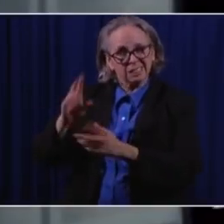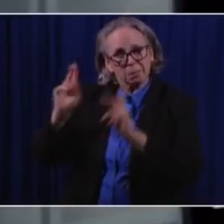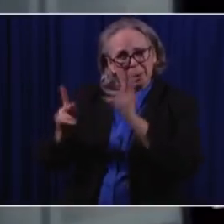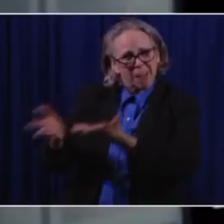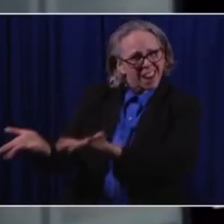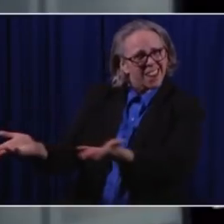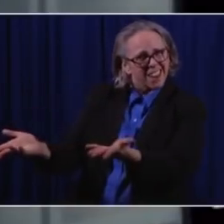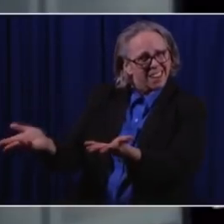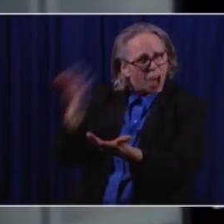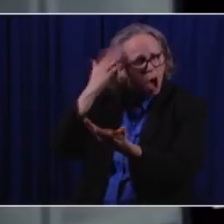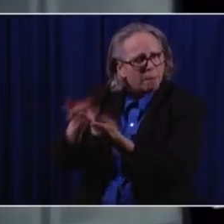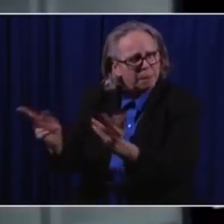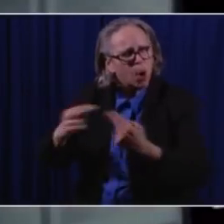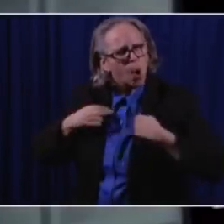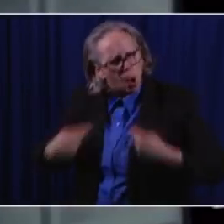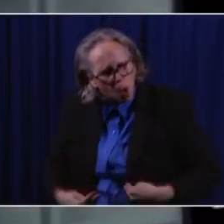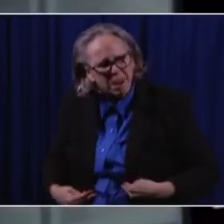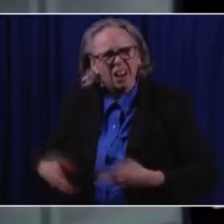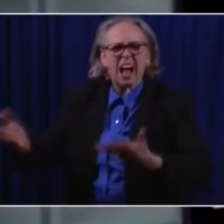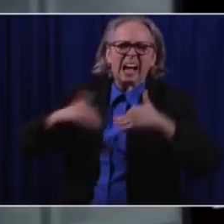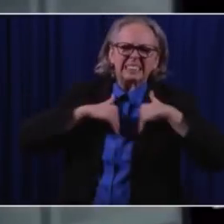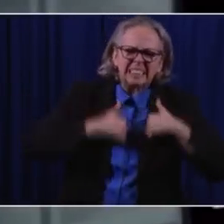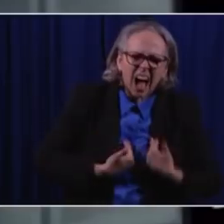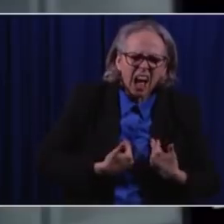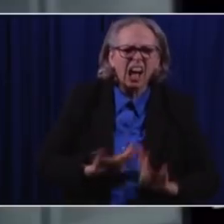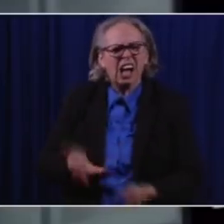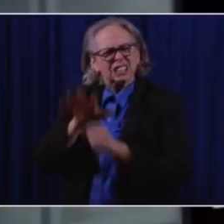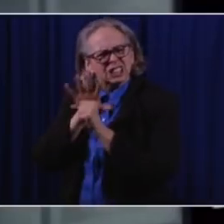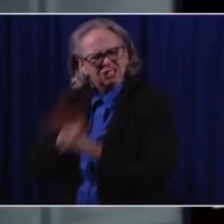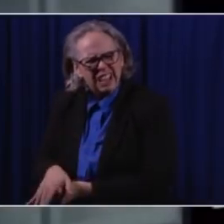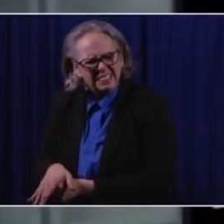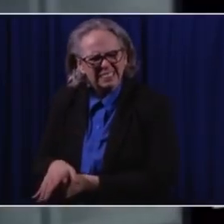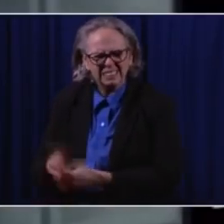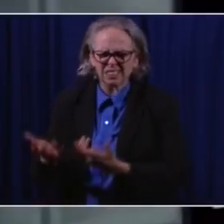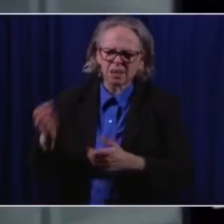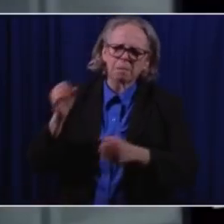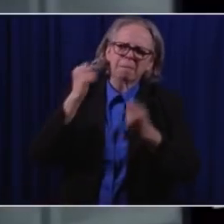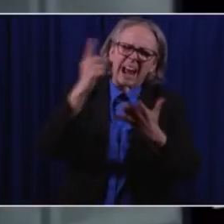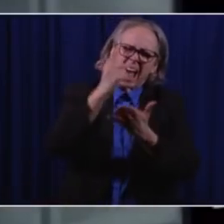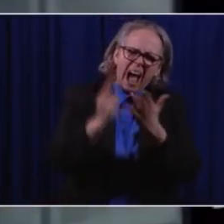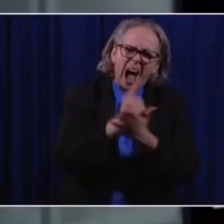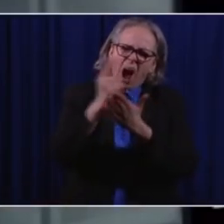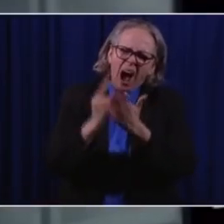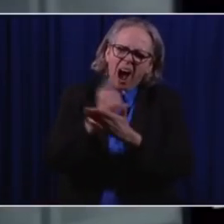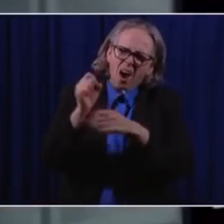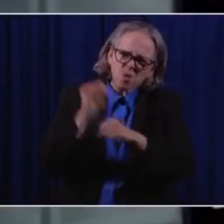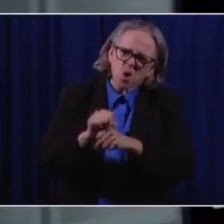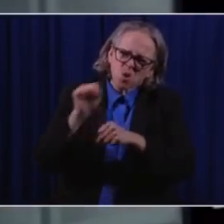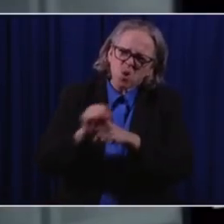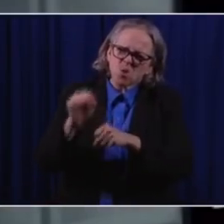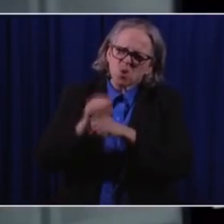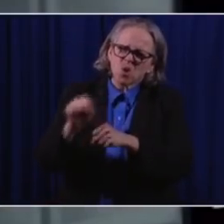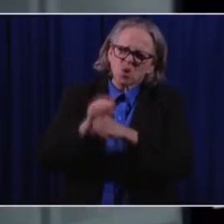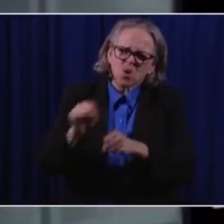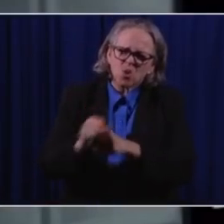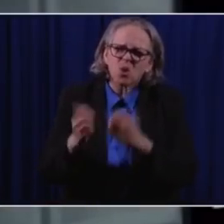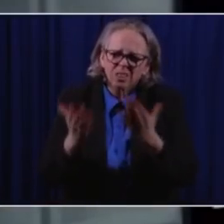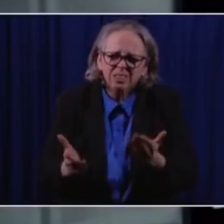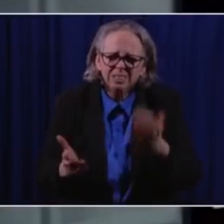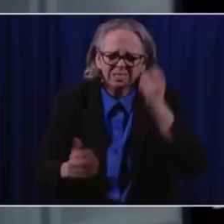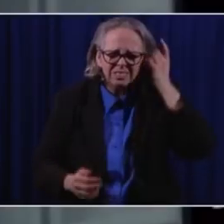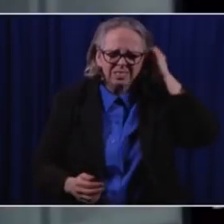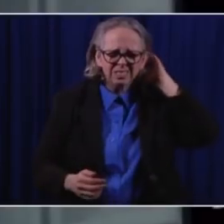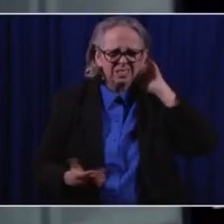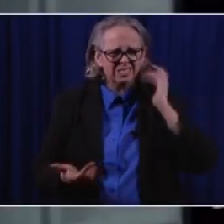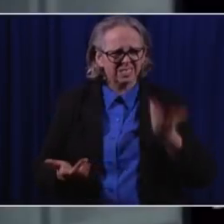of working long shifts, and that's not something we're strangers to, but we have coworkers that are in